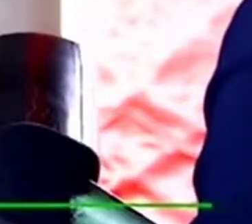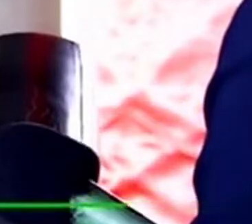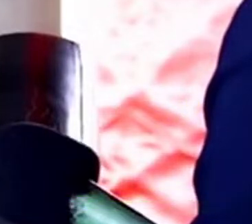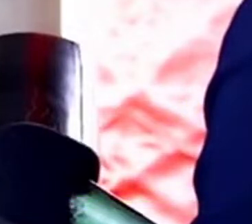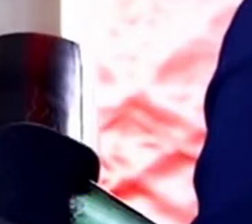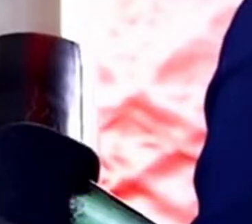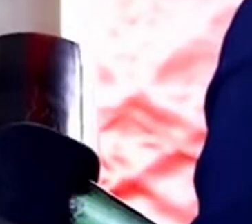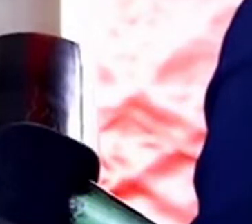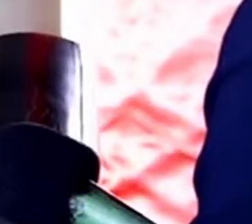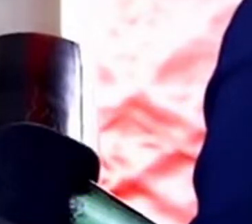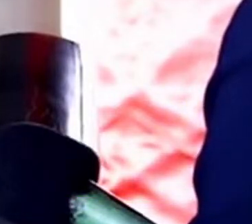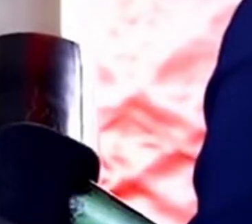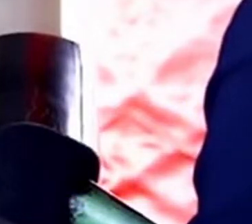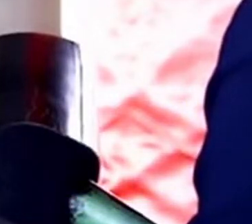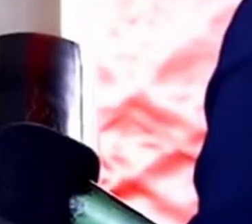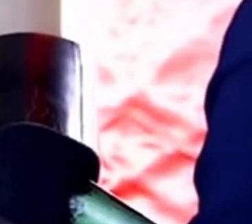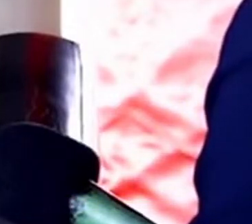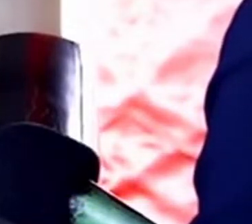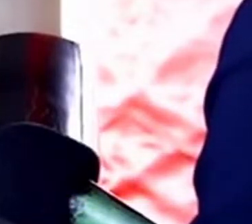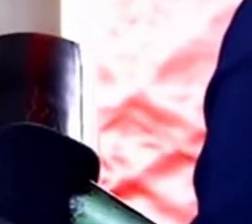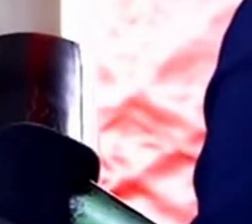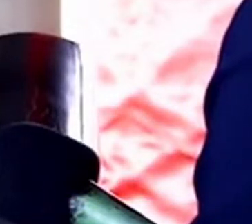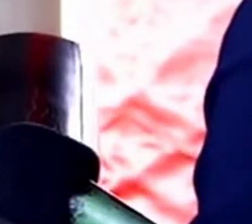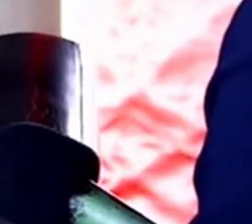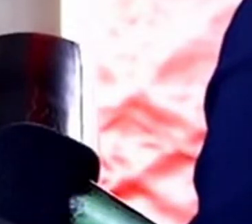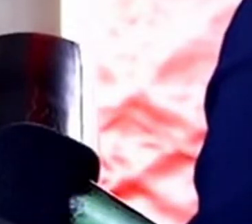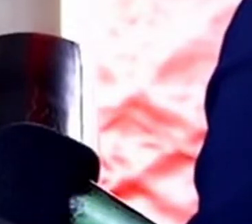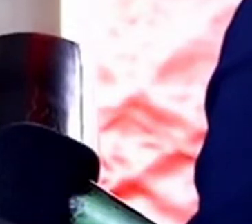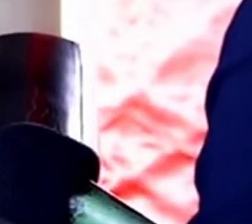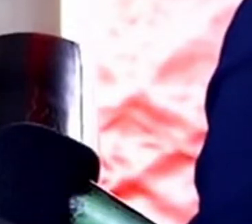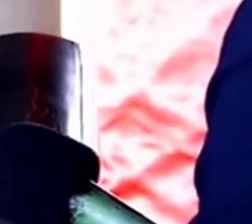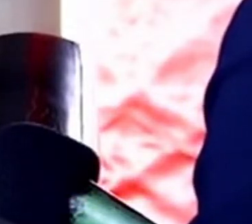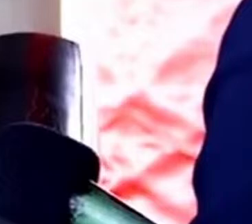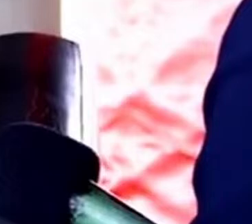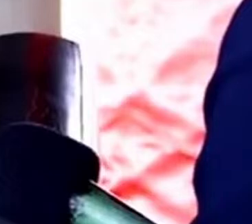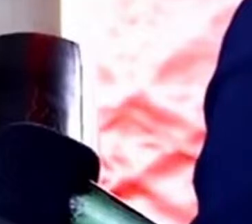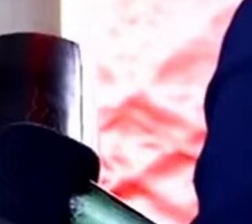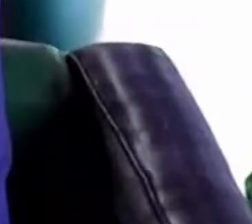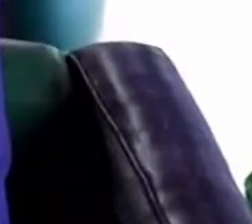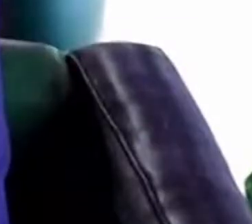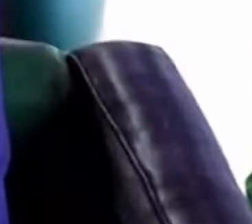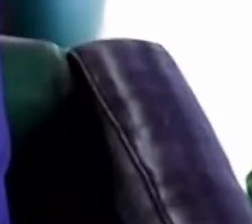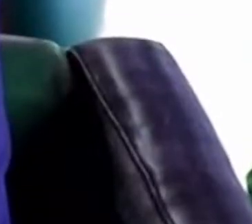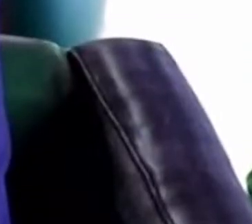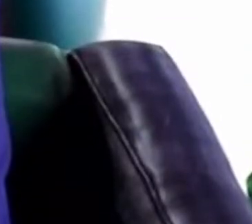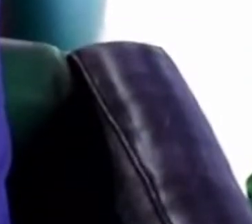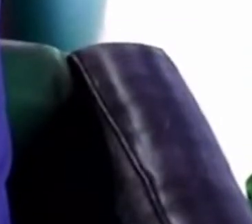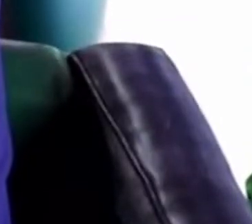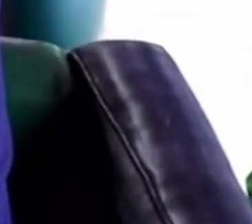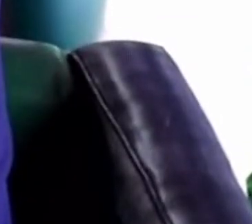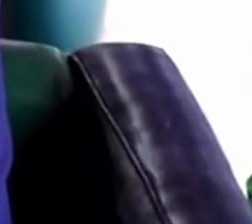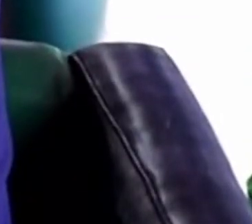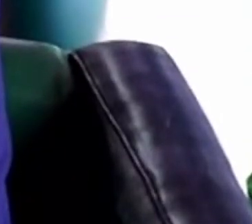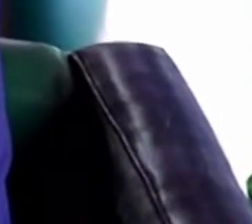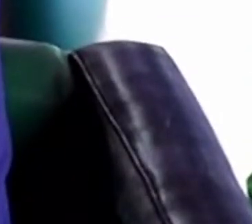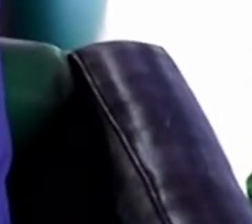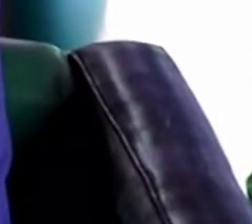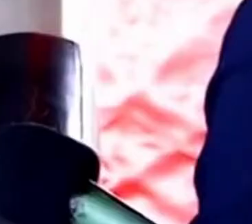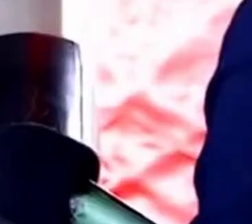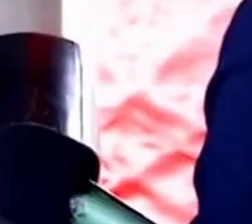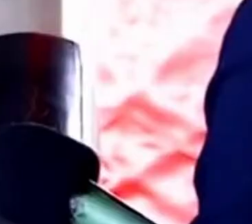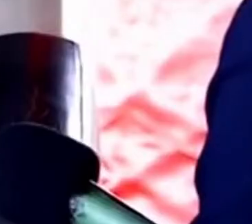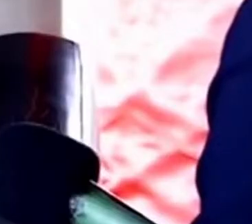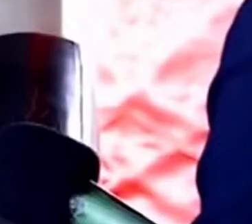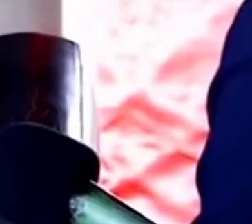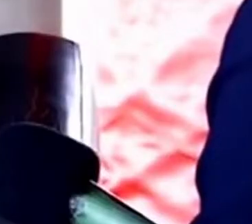14, but from my mother and my real mother and father, we are only 6. We were 6, let me say so, because I was number 60th.